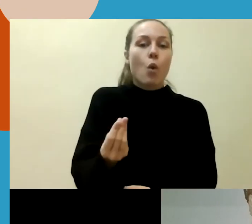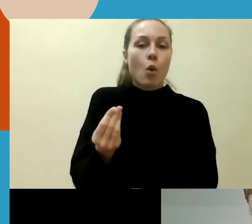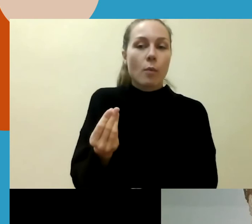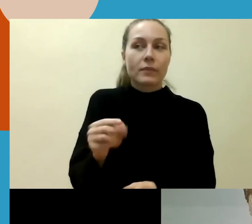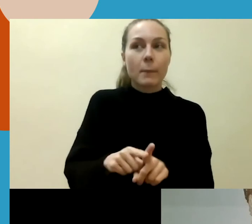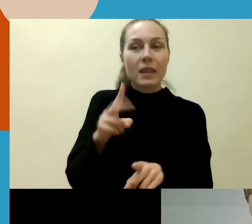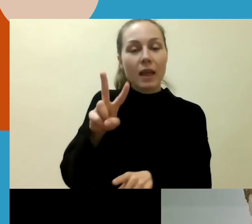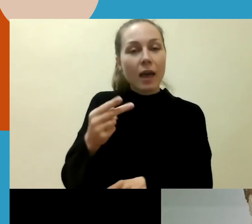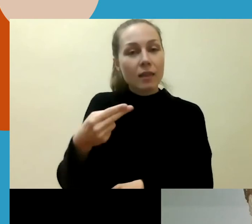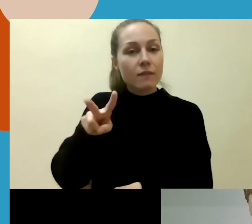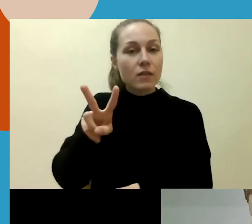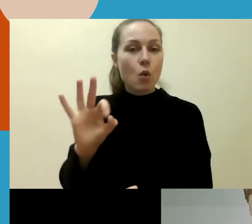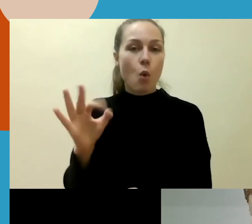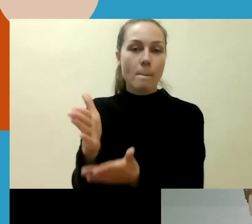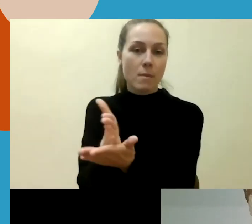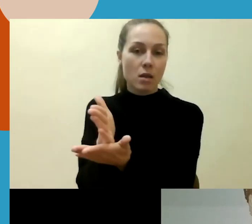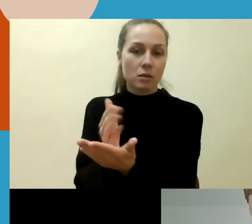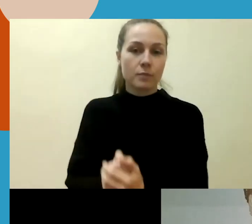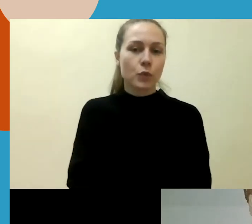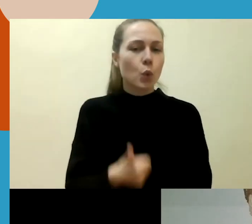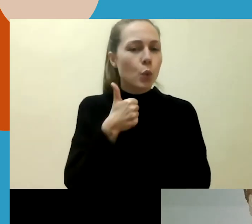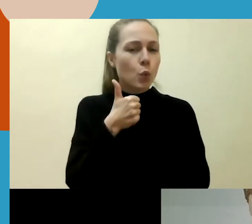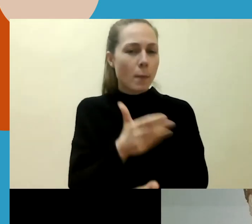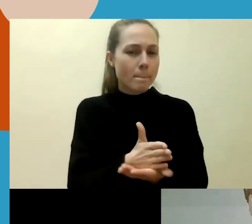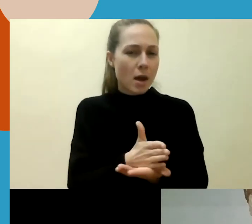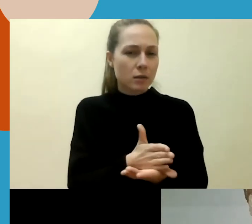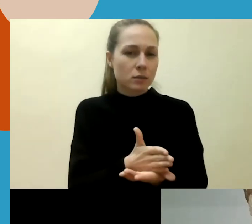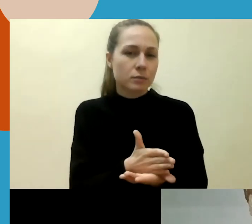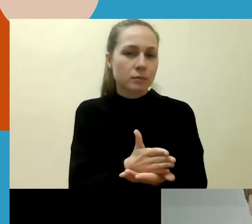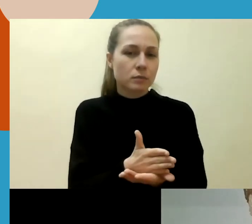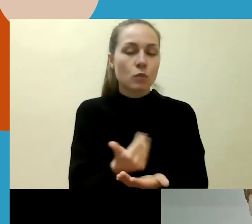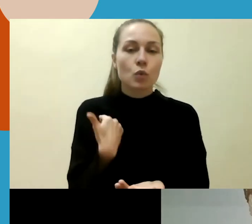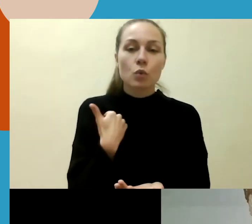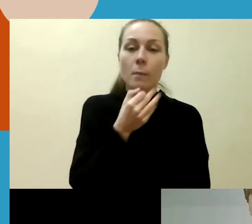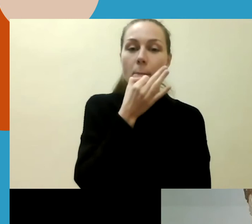that you think are most important ones?